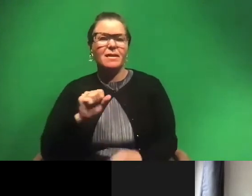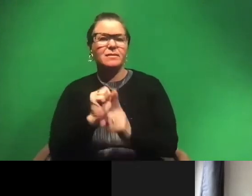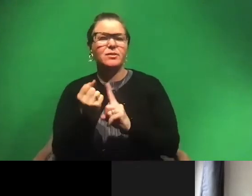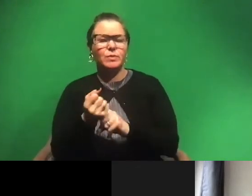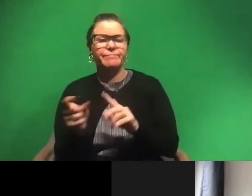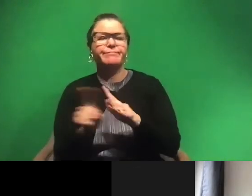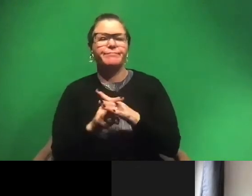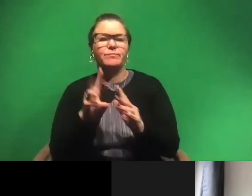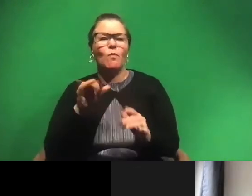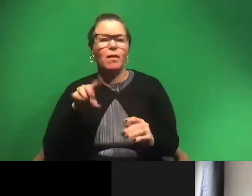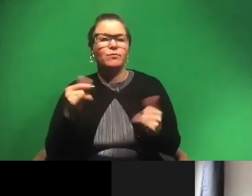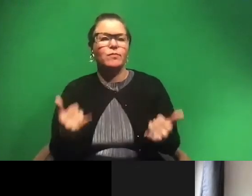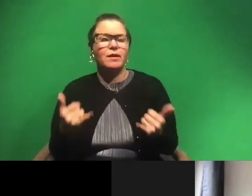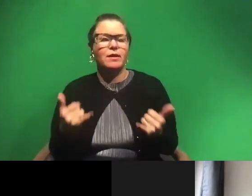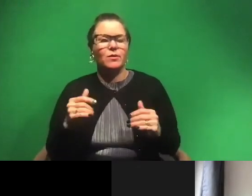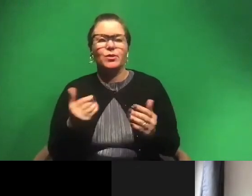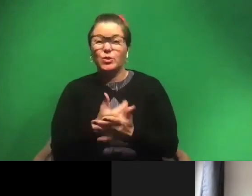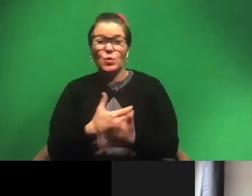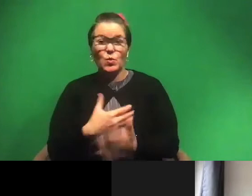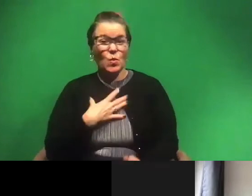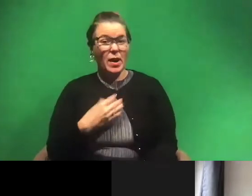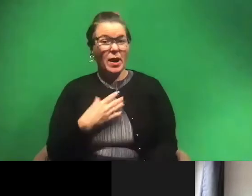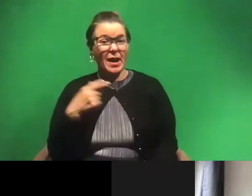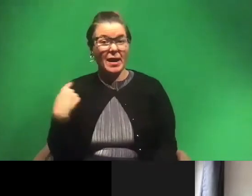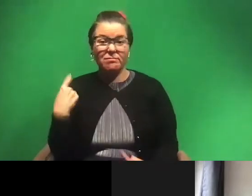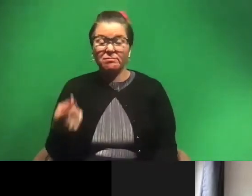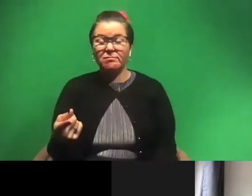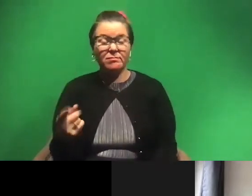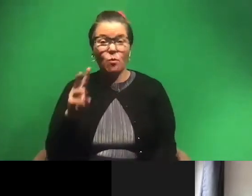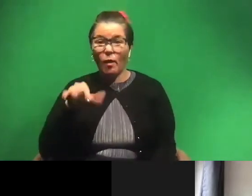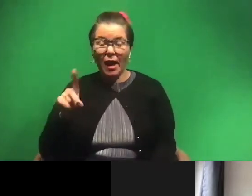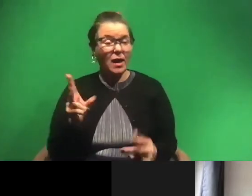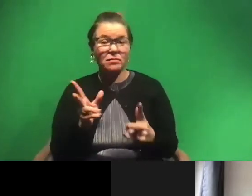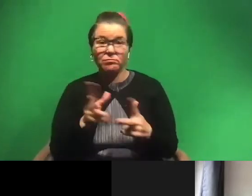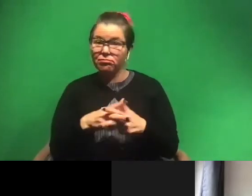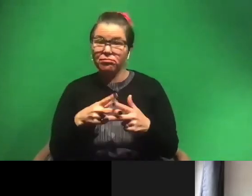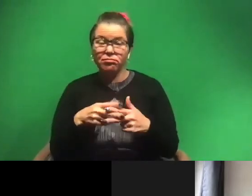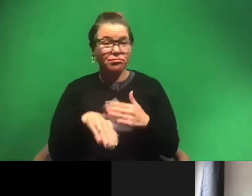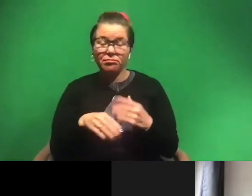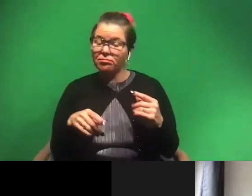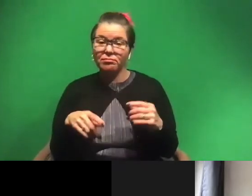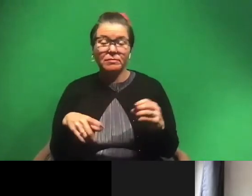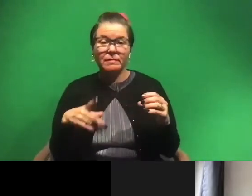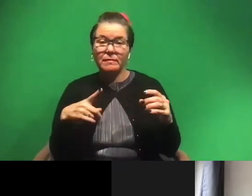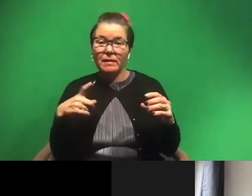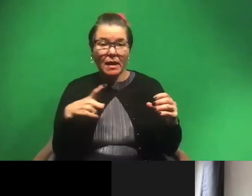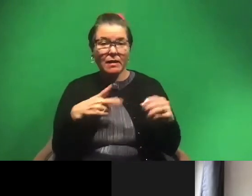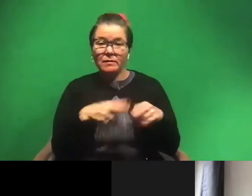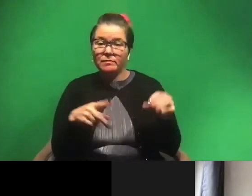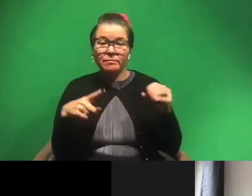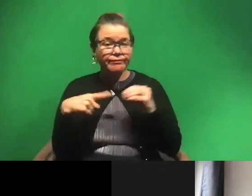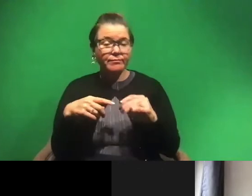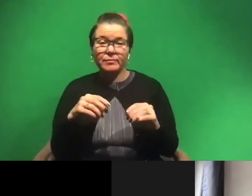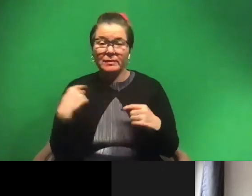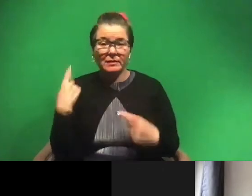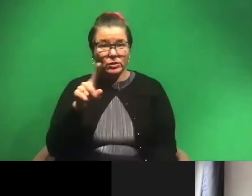We haven't had any new white abalone come from wild reproduction that we know of since 2001. And